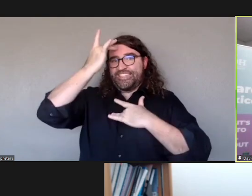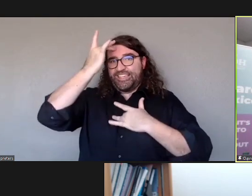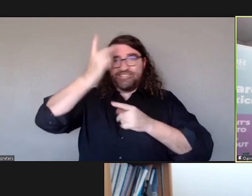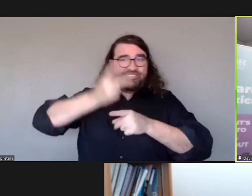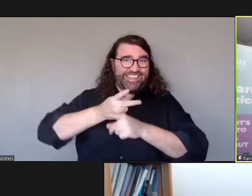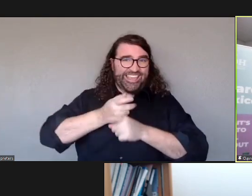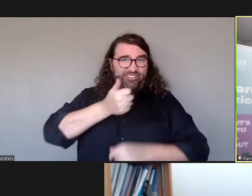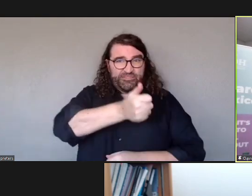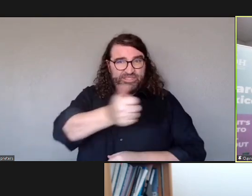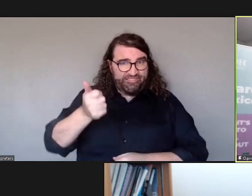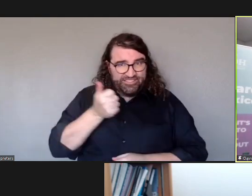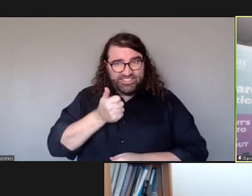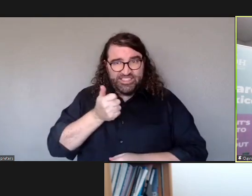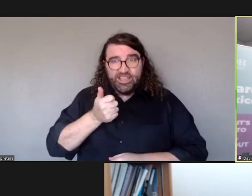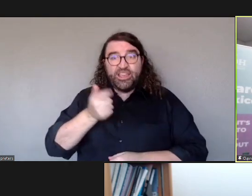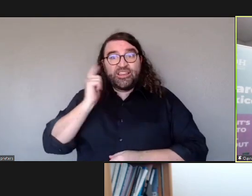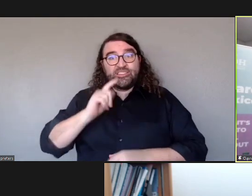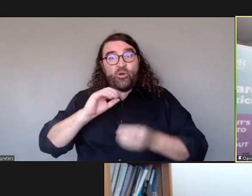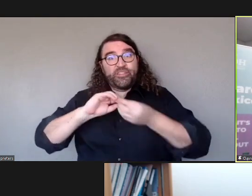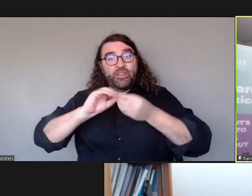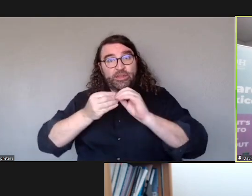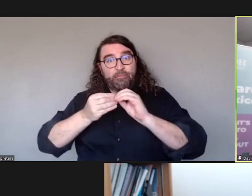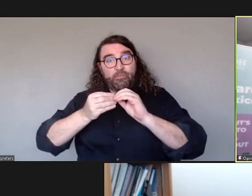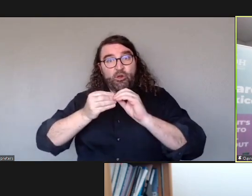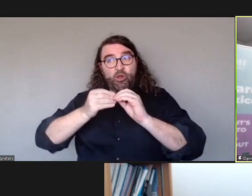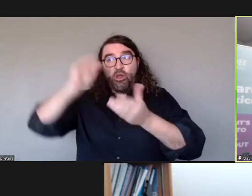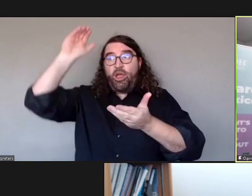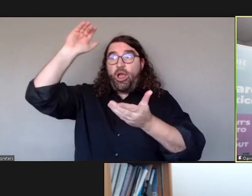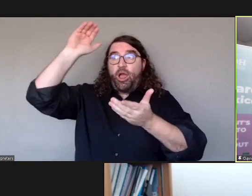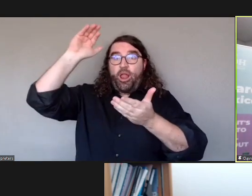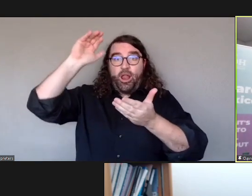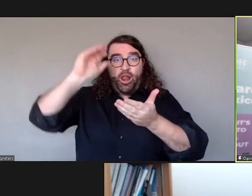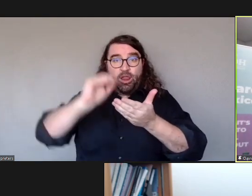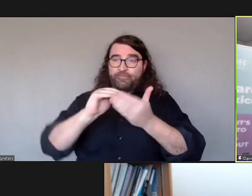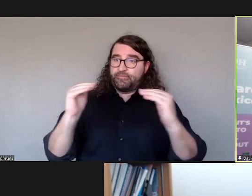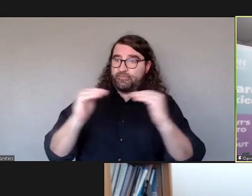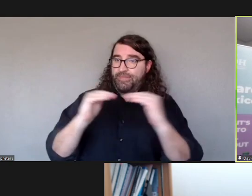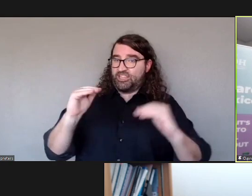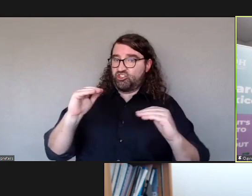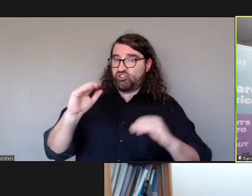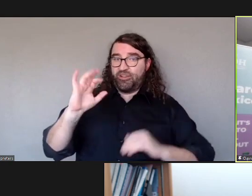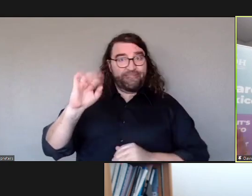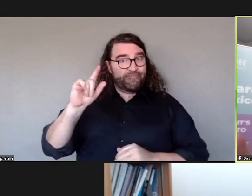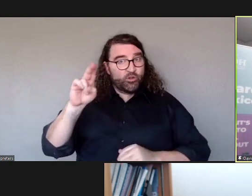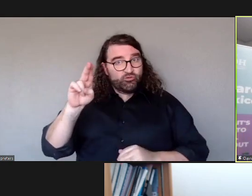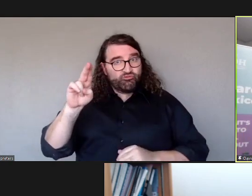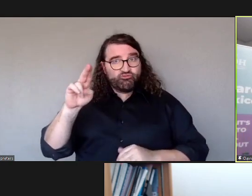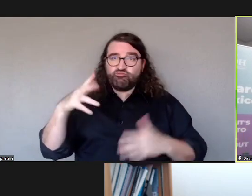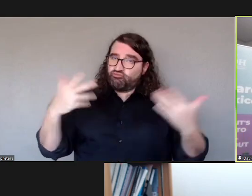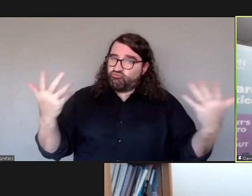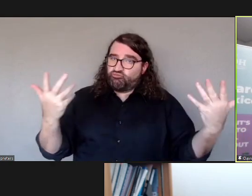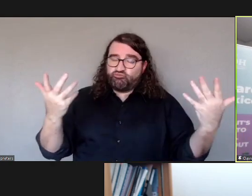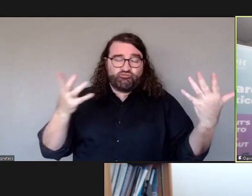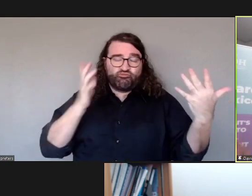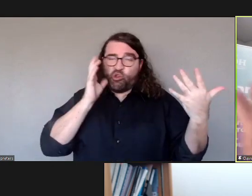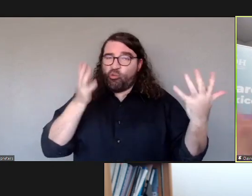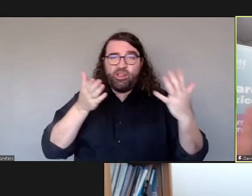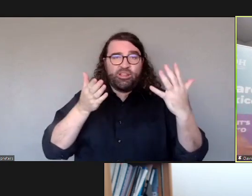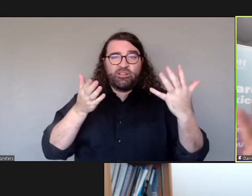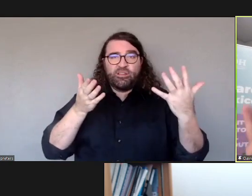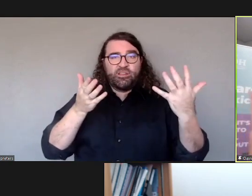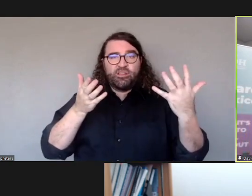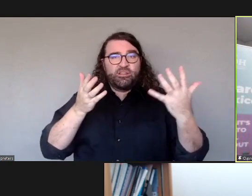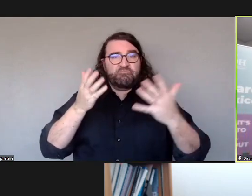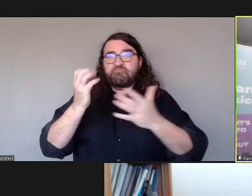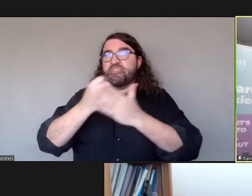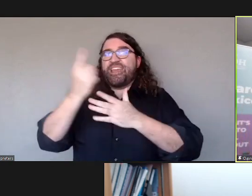a hospitalization rate that's as low as influenza, it will become everybody in New